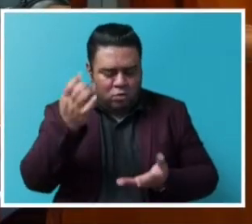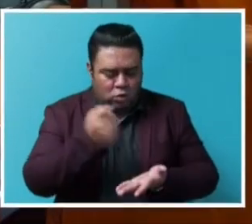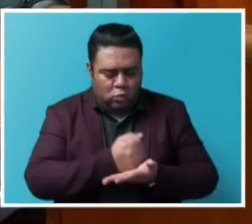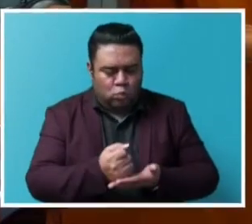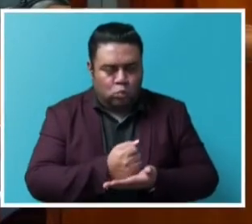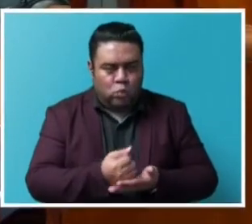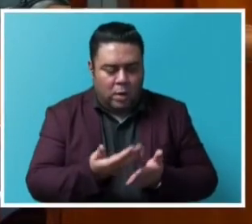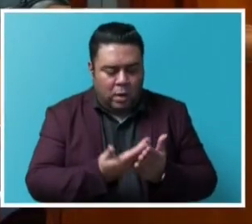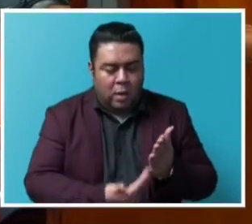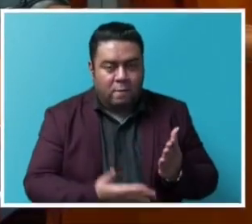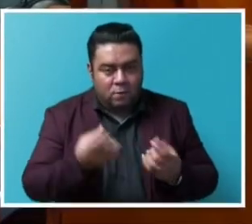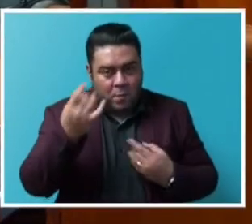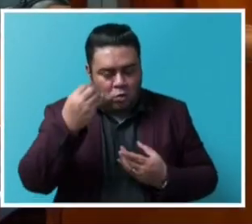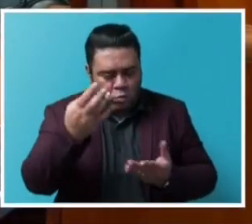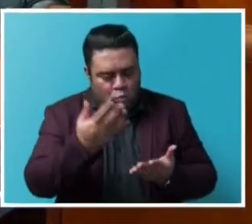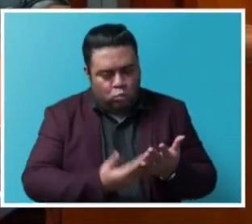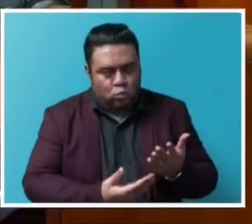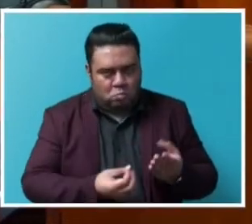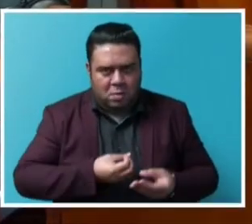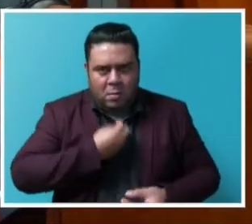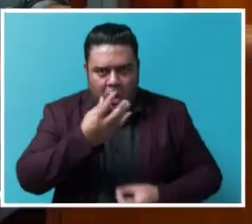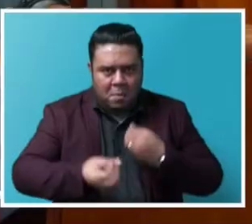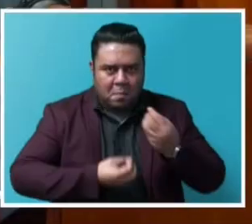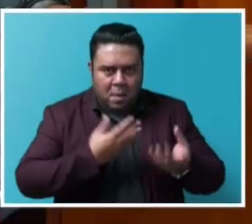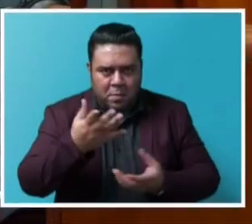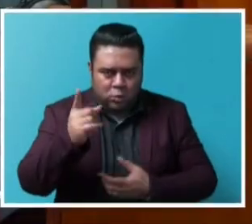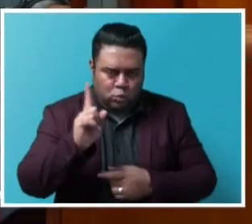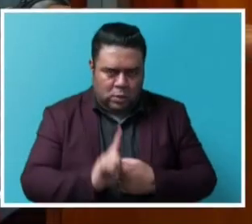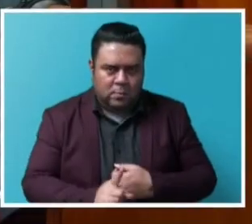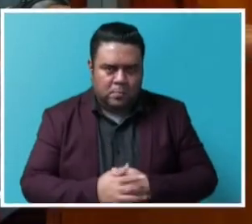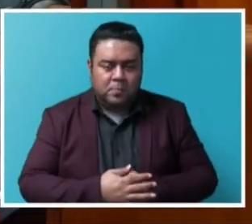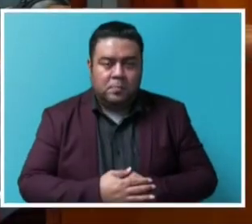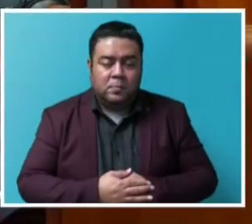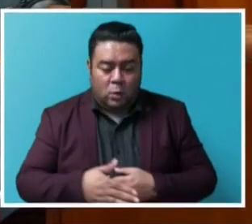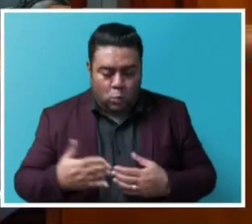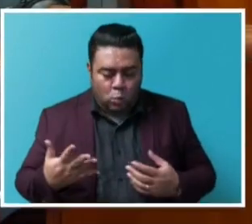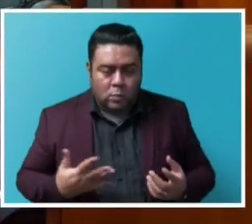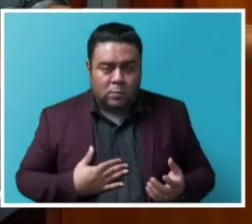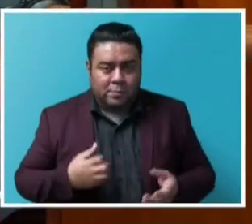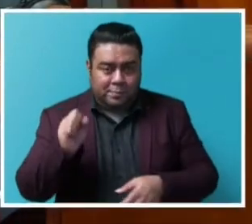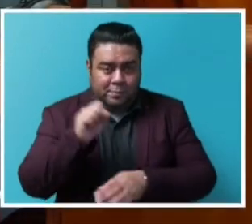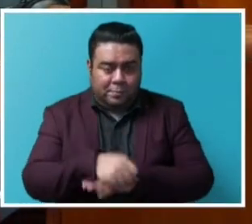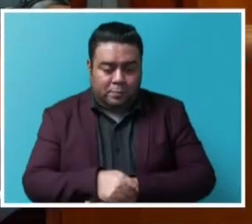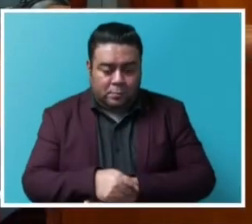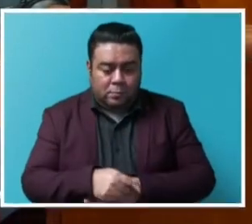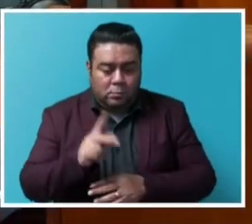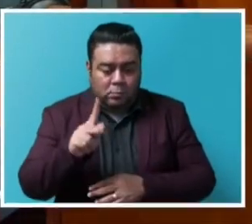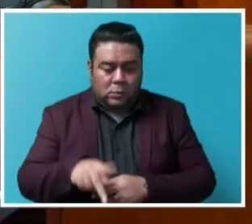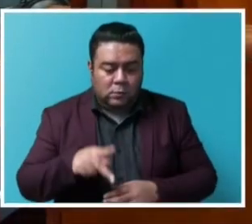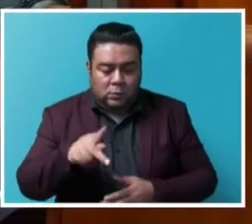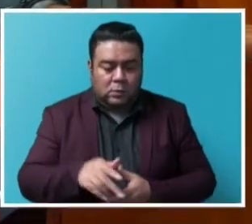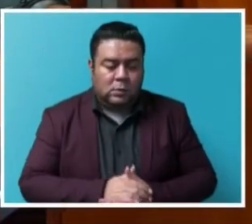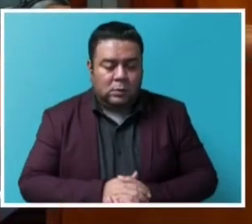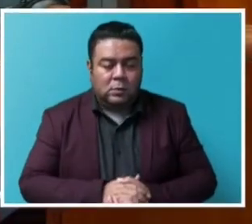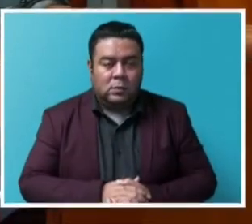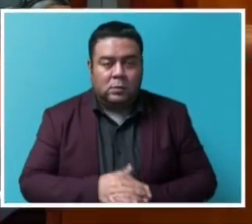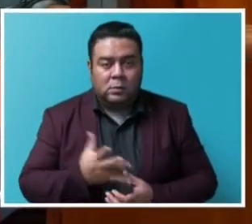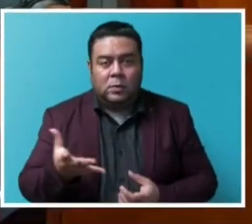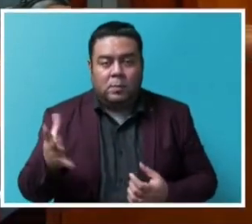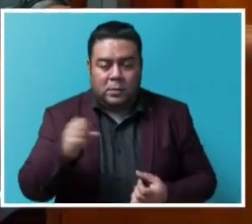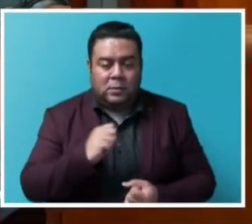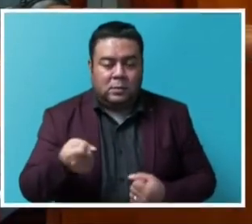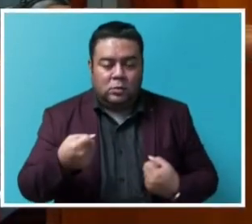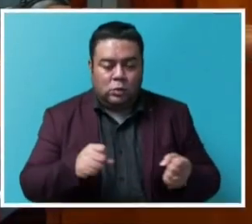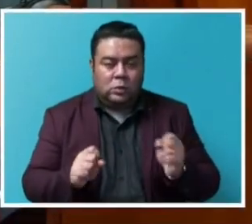opening with today. To conquer poverty, we can and we must be strategic in the way